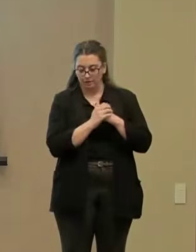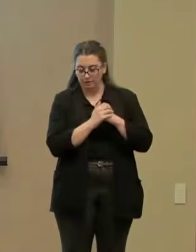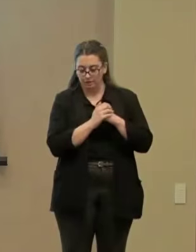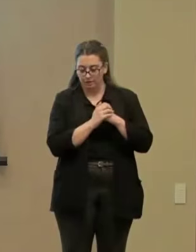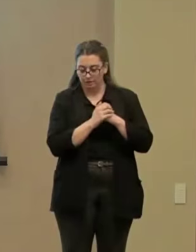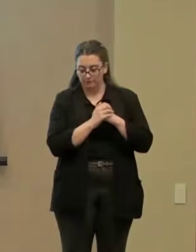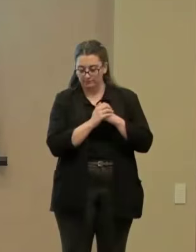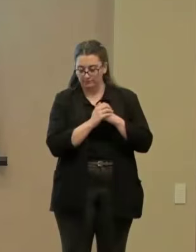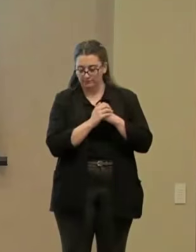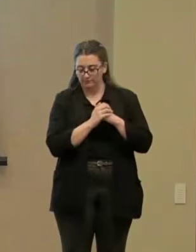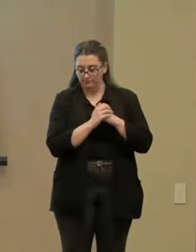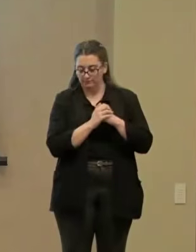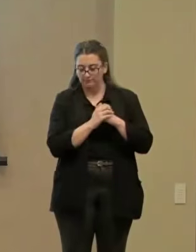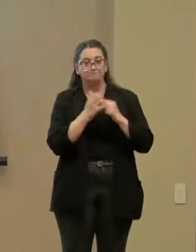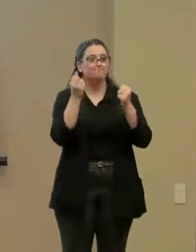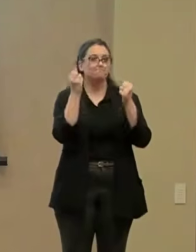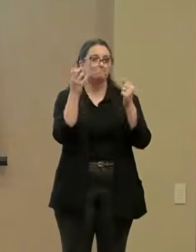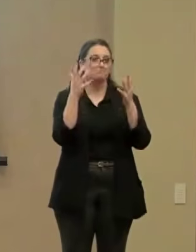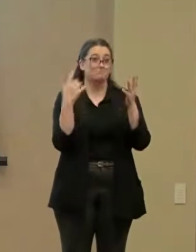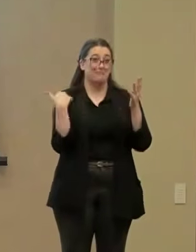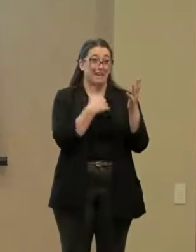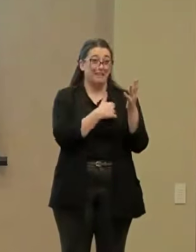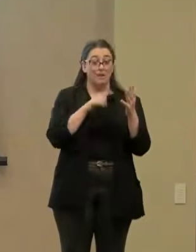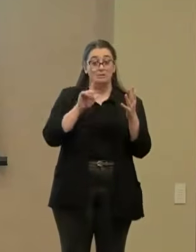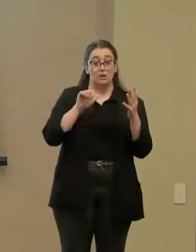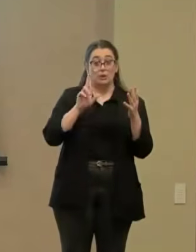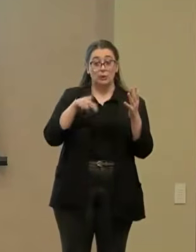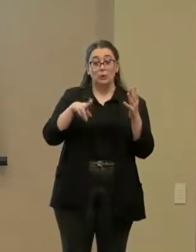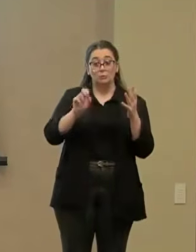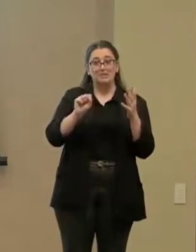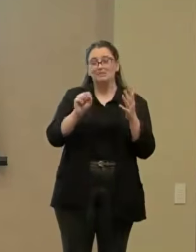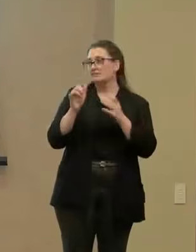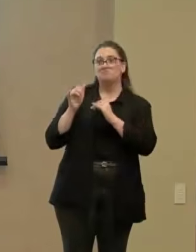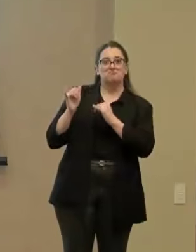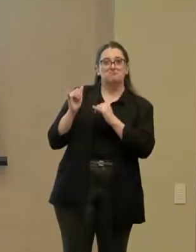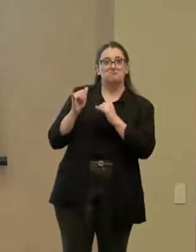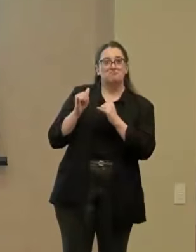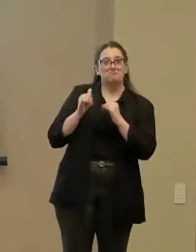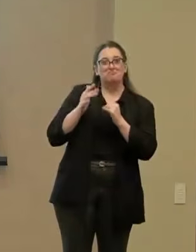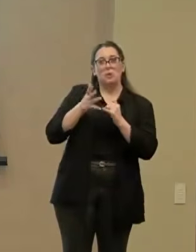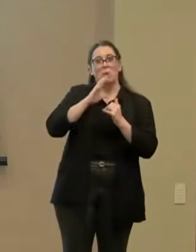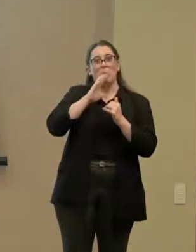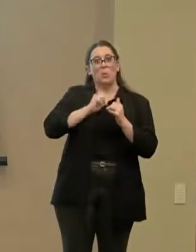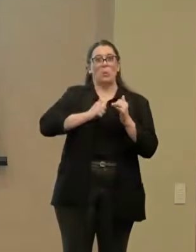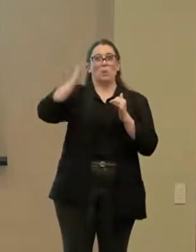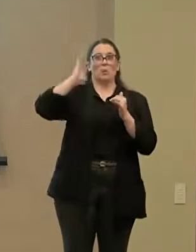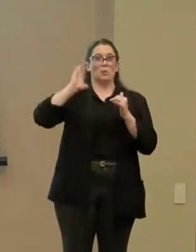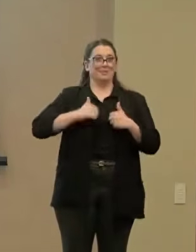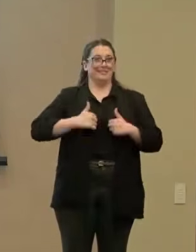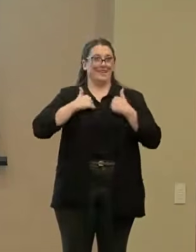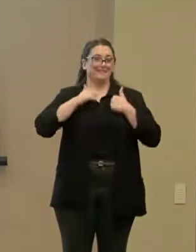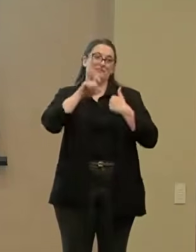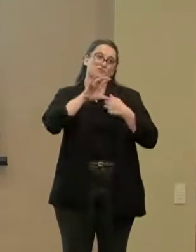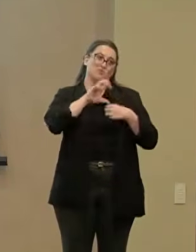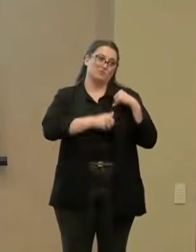I know a lot of us with lupus, we have to grieve our old life and we have to give ourselves grace. But I think as a partner, you too